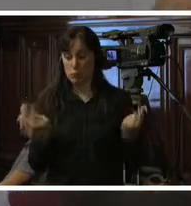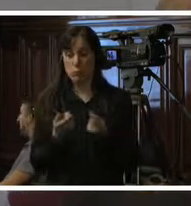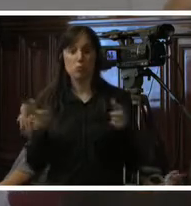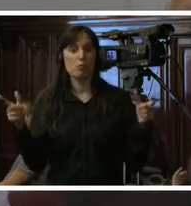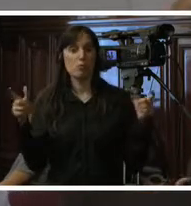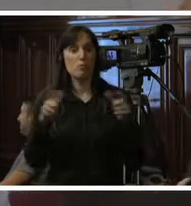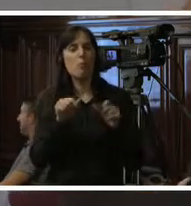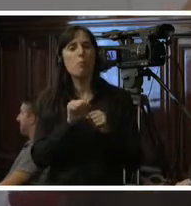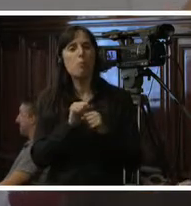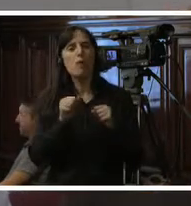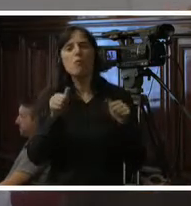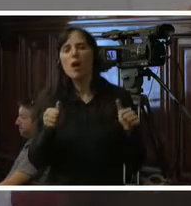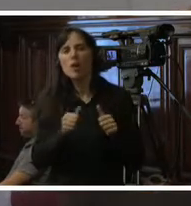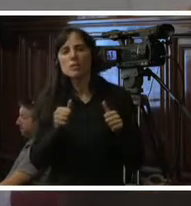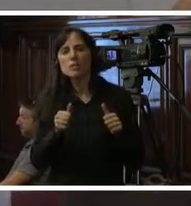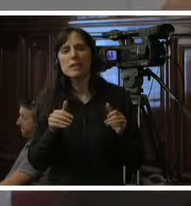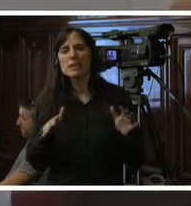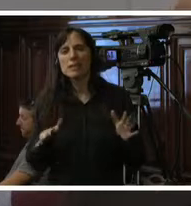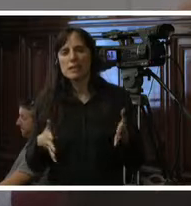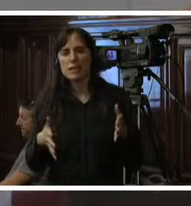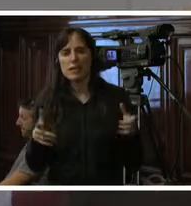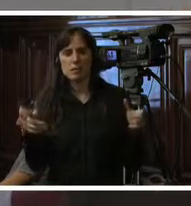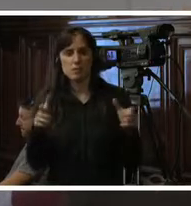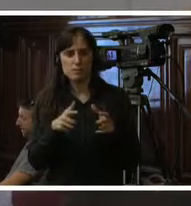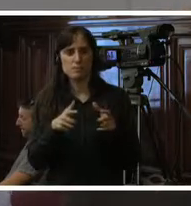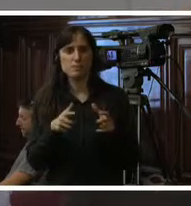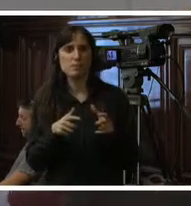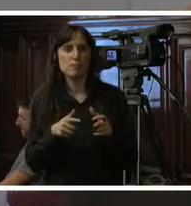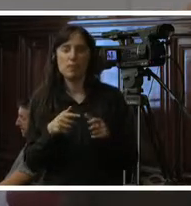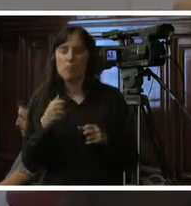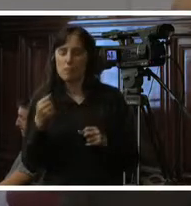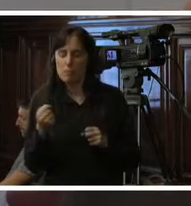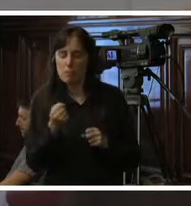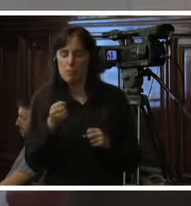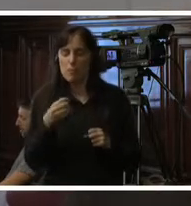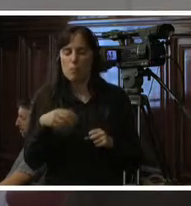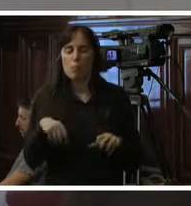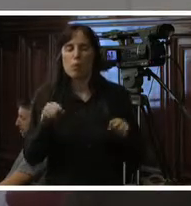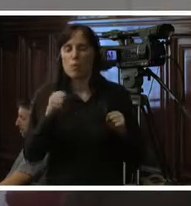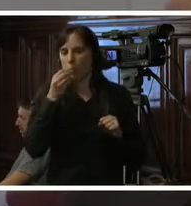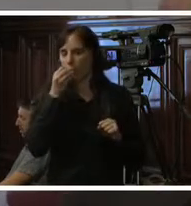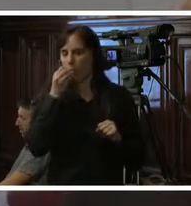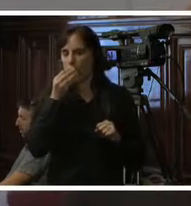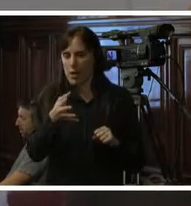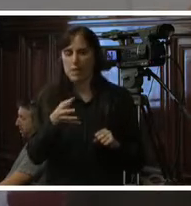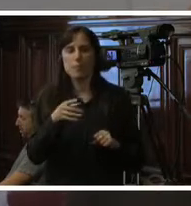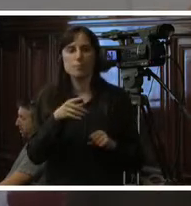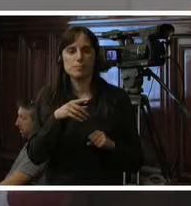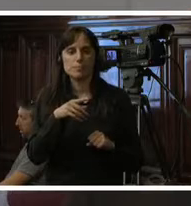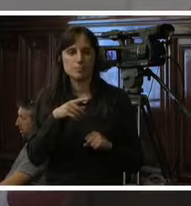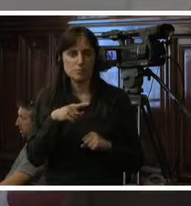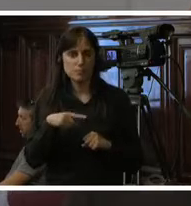this regard. It is very, very good that you brought this, requested this